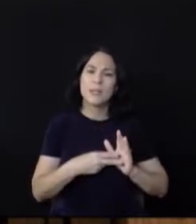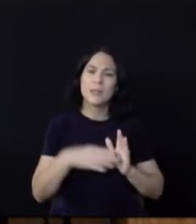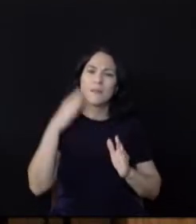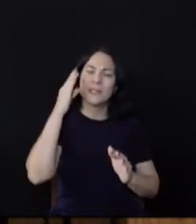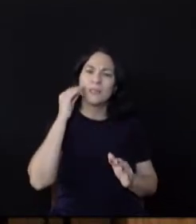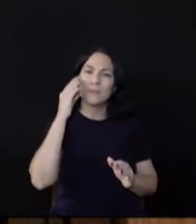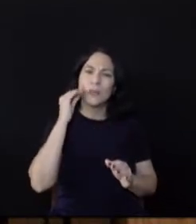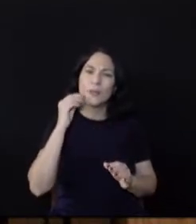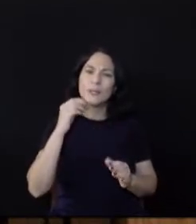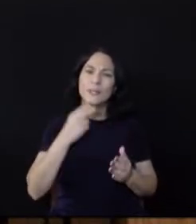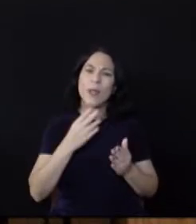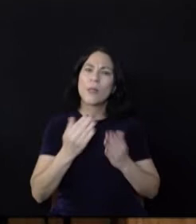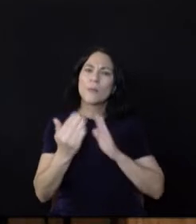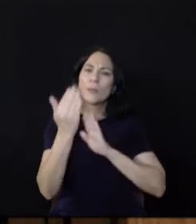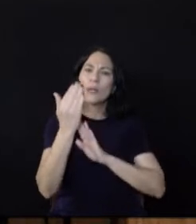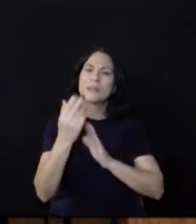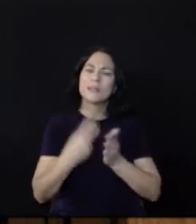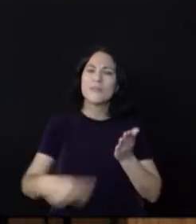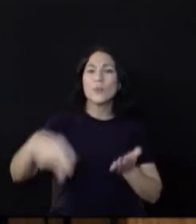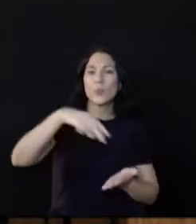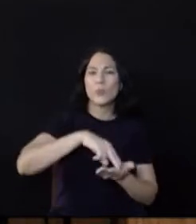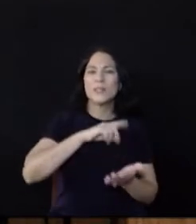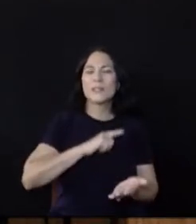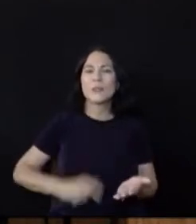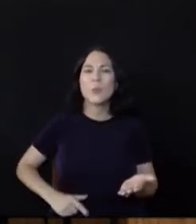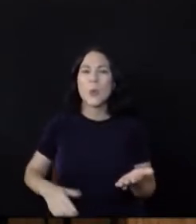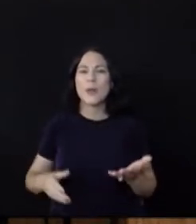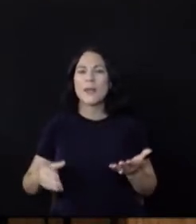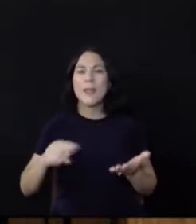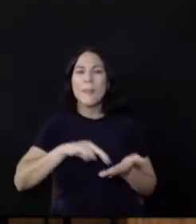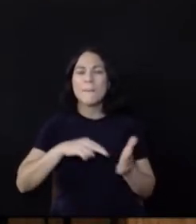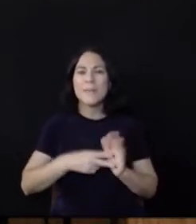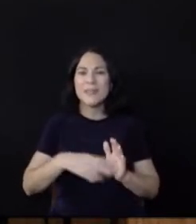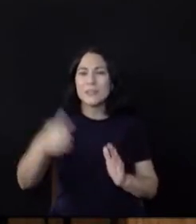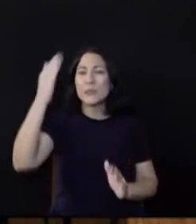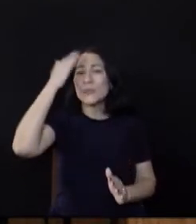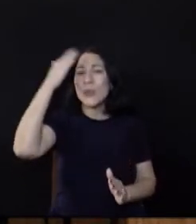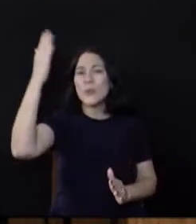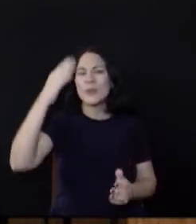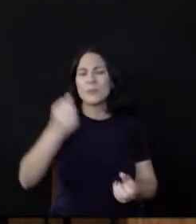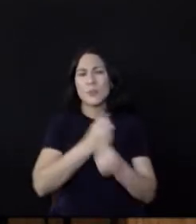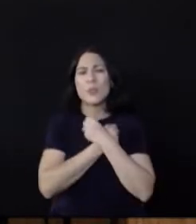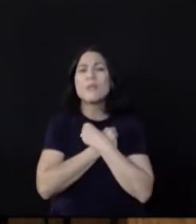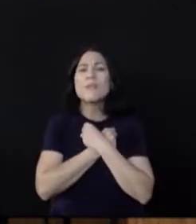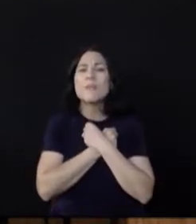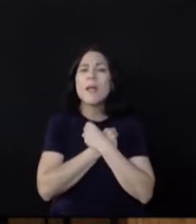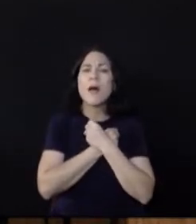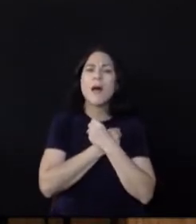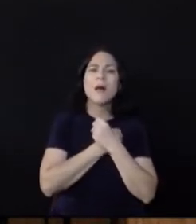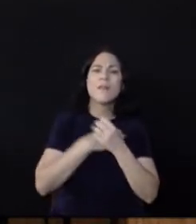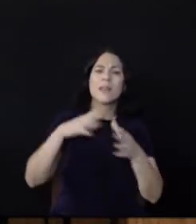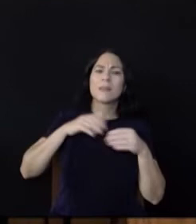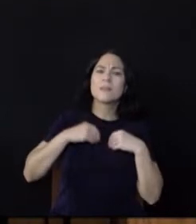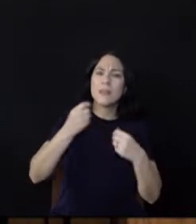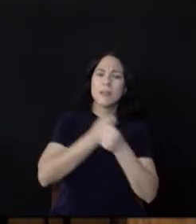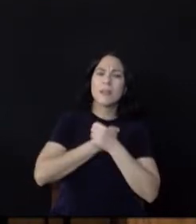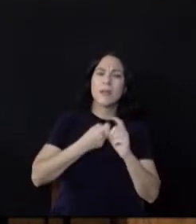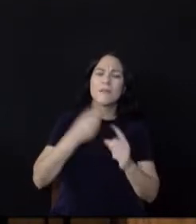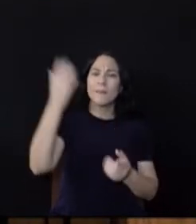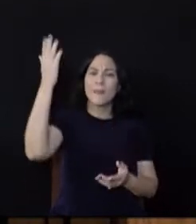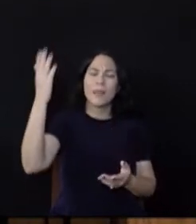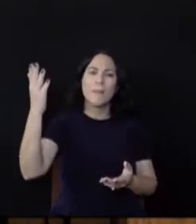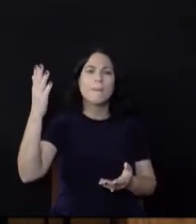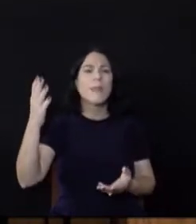presence of the risen Lord, what it means to know him, what it means to be loved by him and to love him as he enables us to in